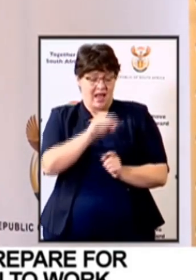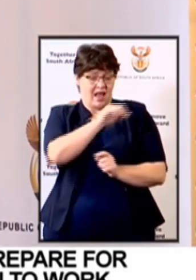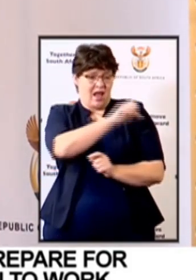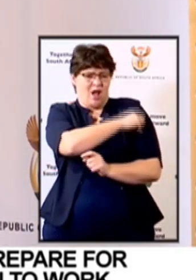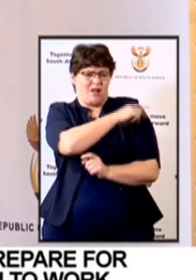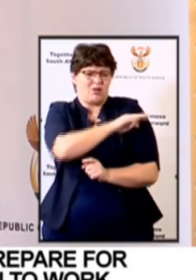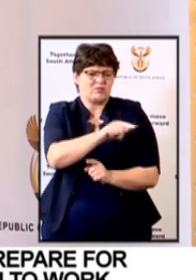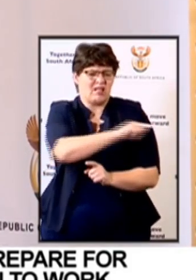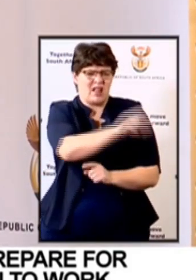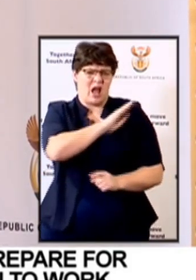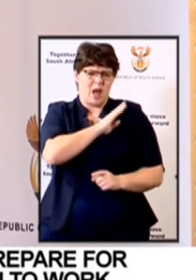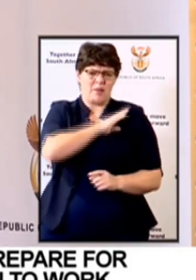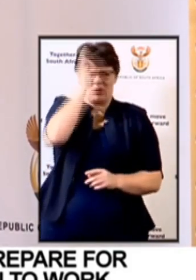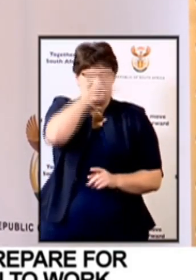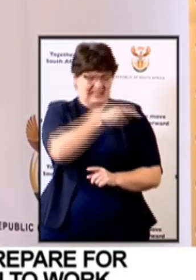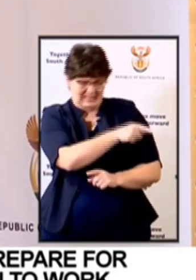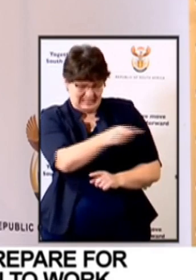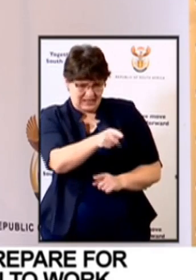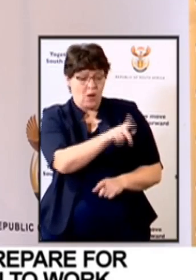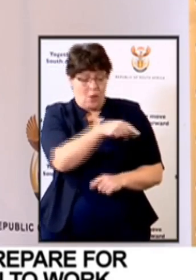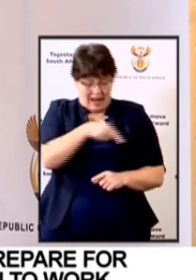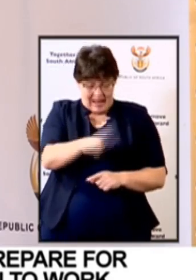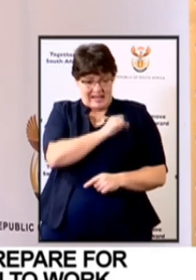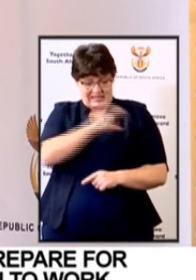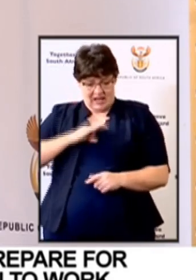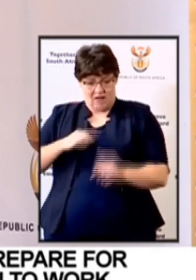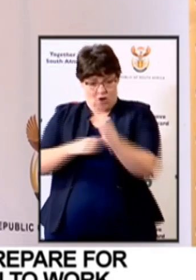all included in our appreciation.